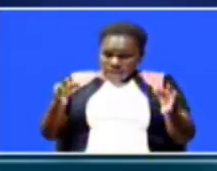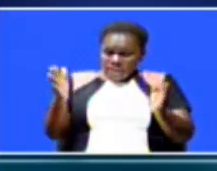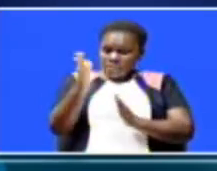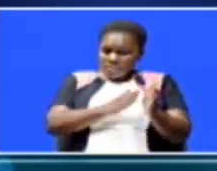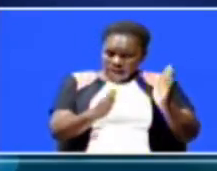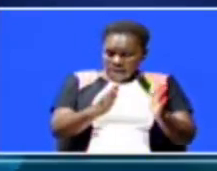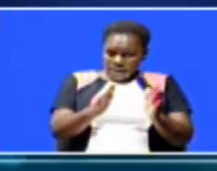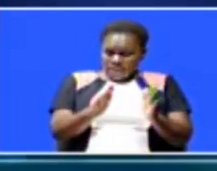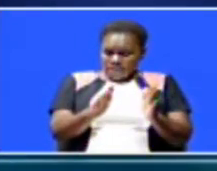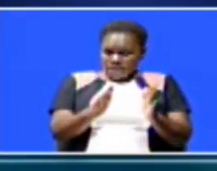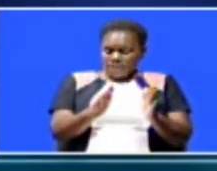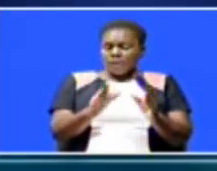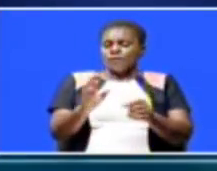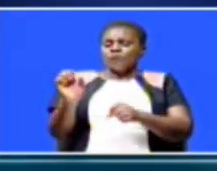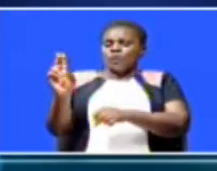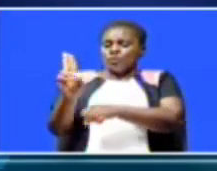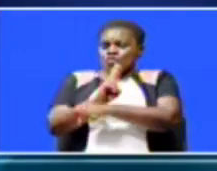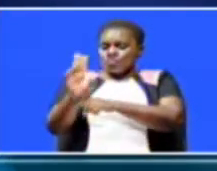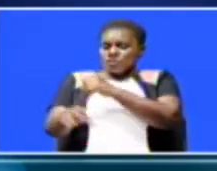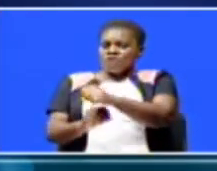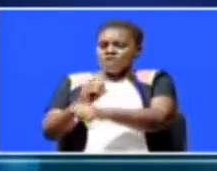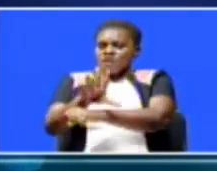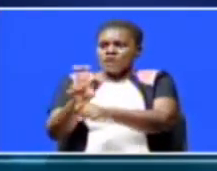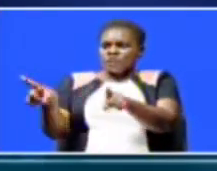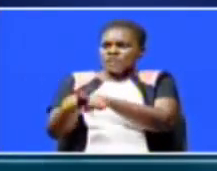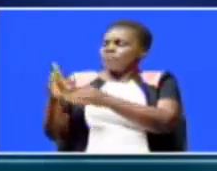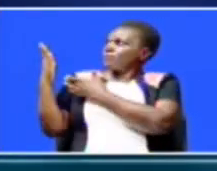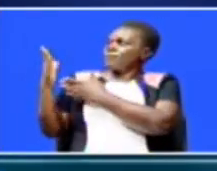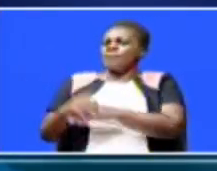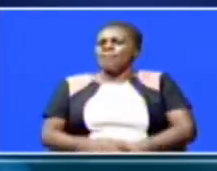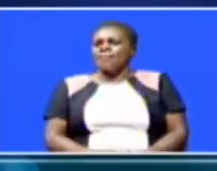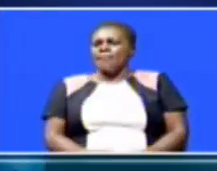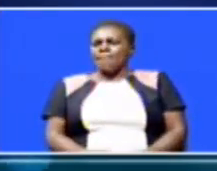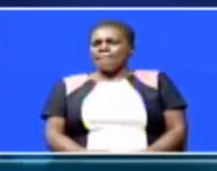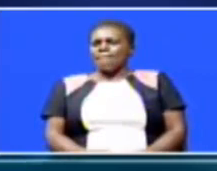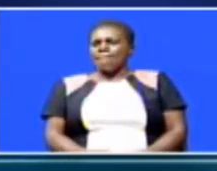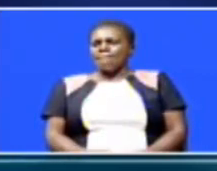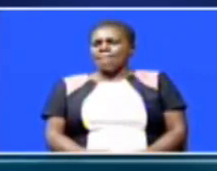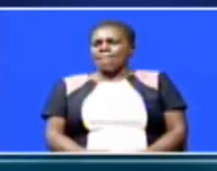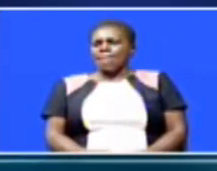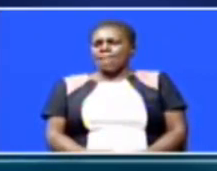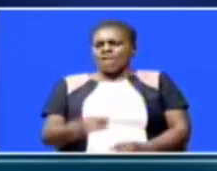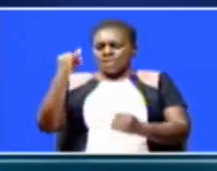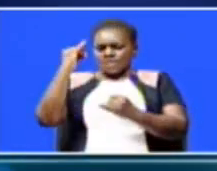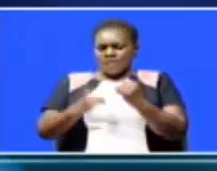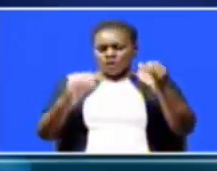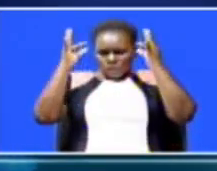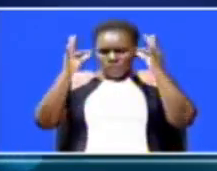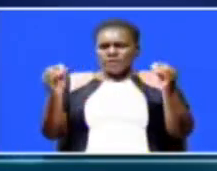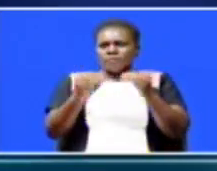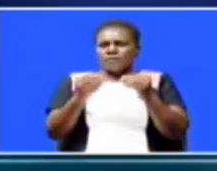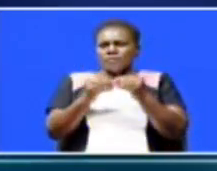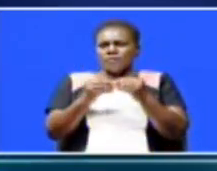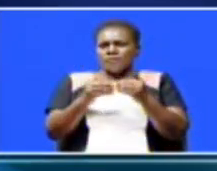have resorted to virtual weddings. Take a look. This is Blessing Sebaduka's last wedding meeting. A few